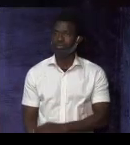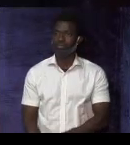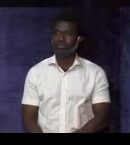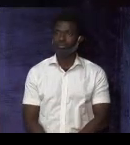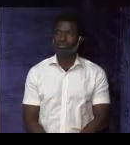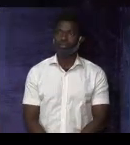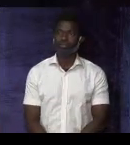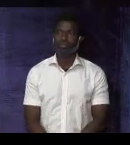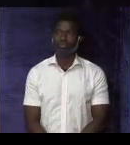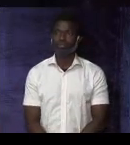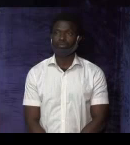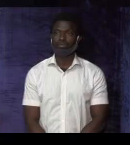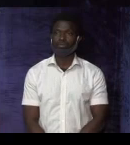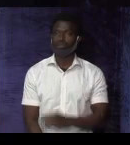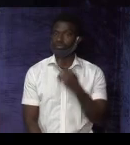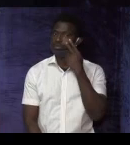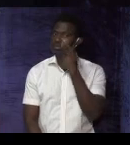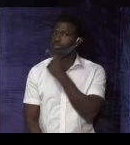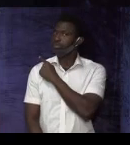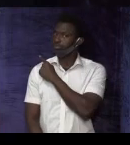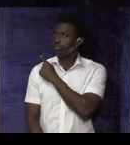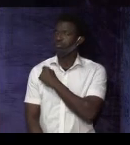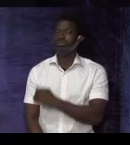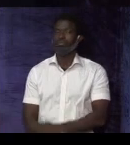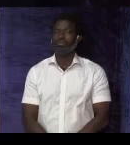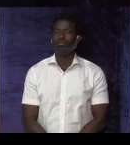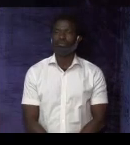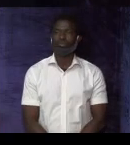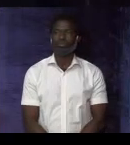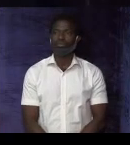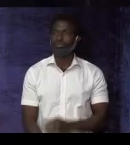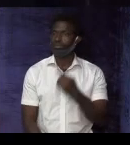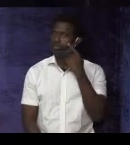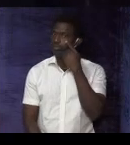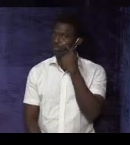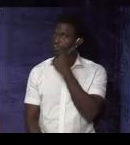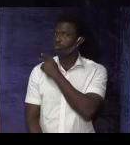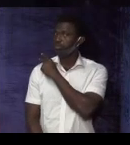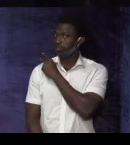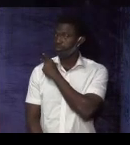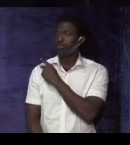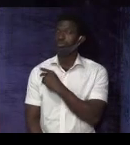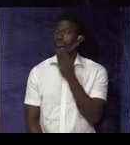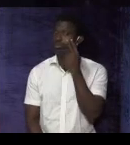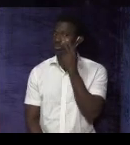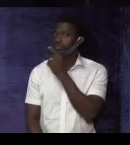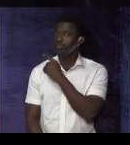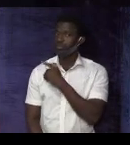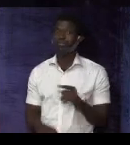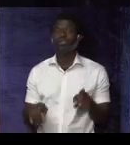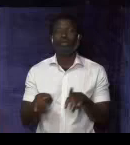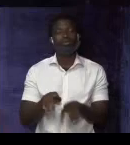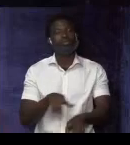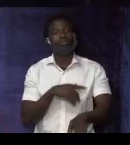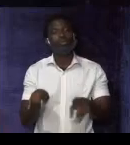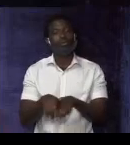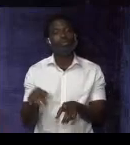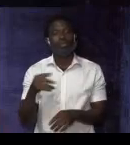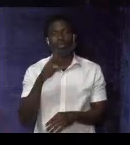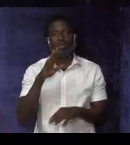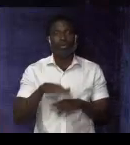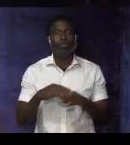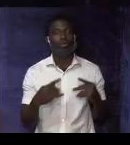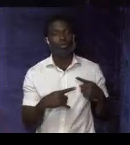Okay, now I can decide to put another one here. So as long as they are on